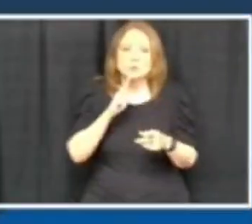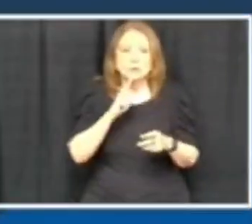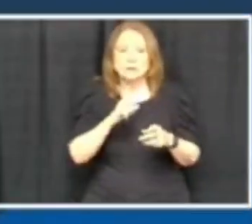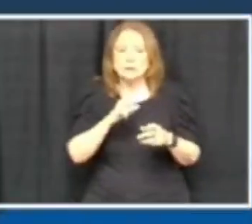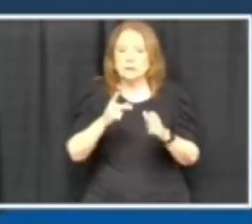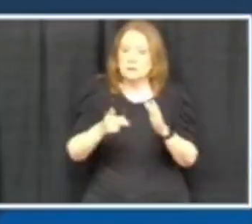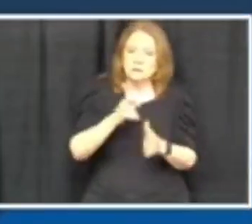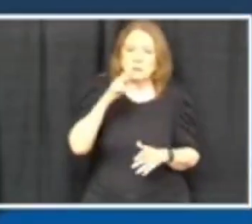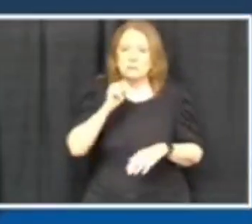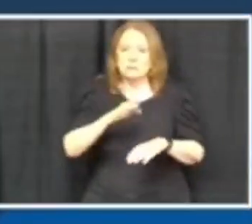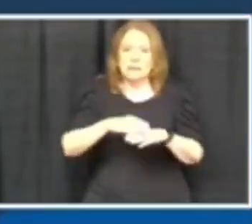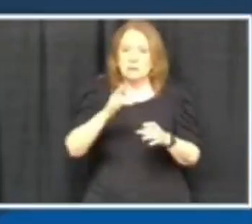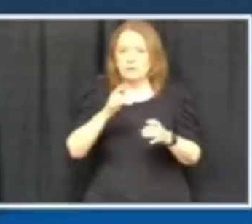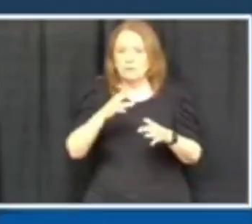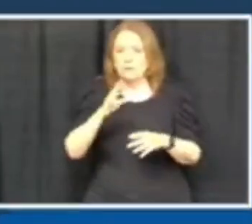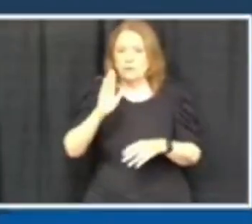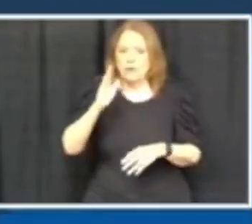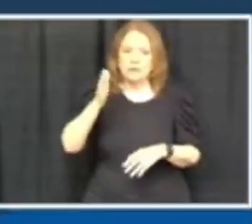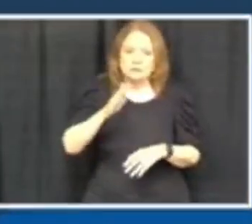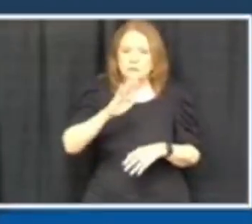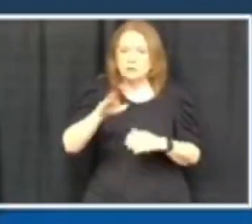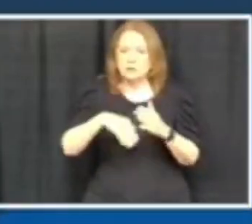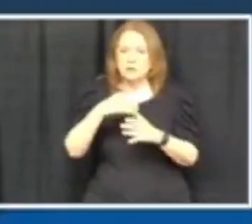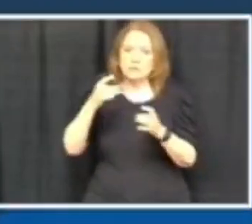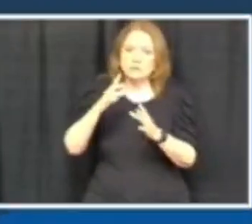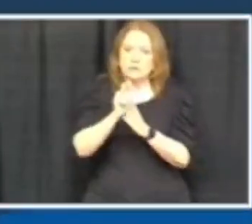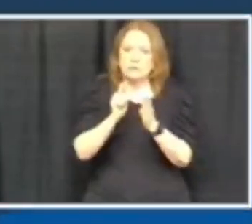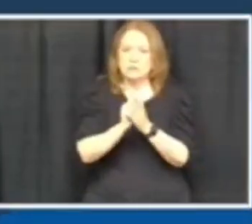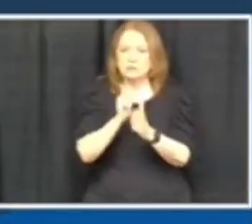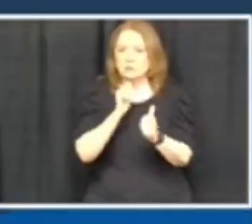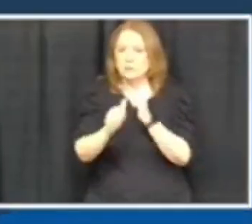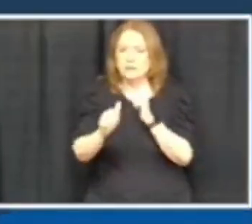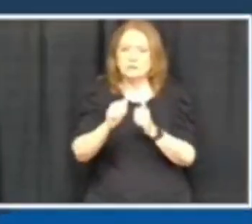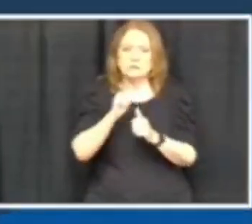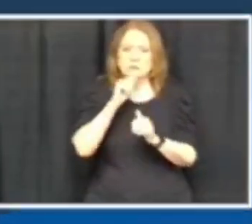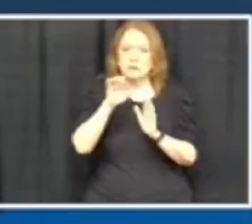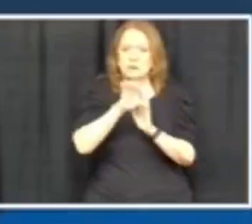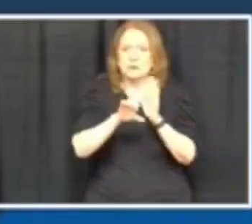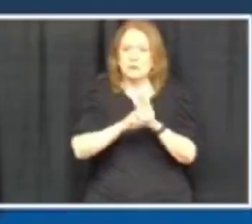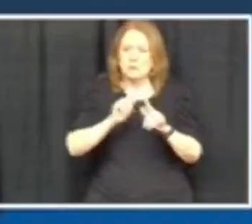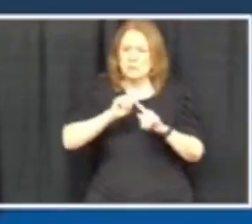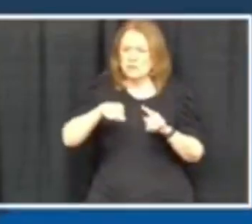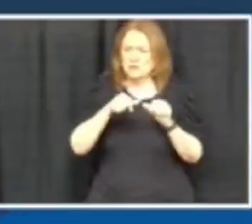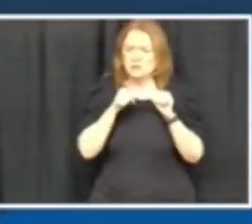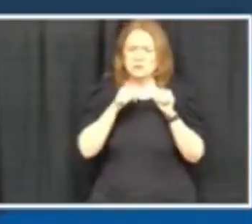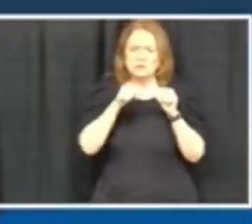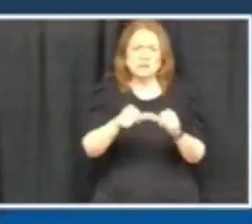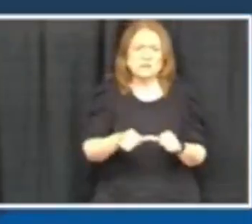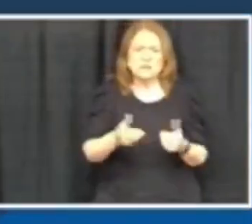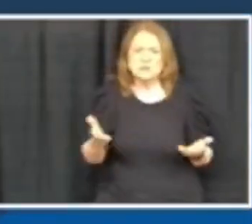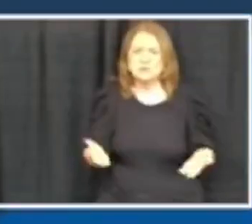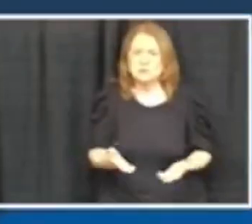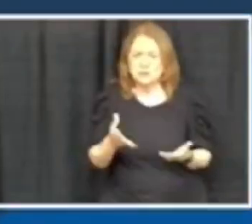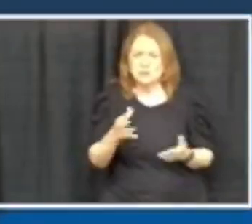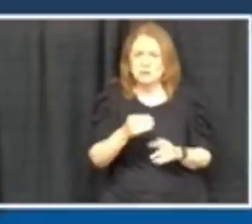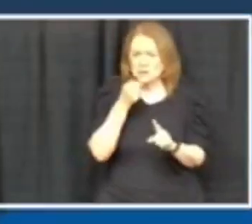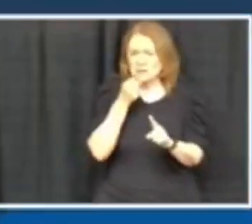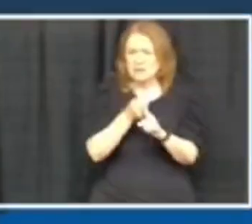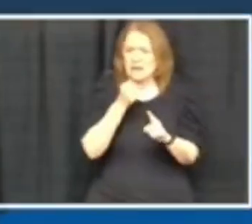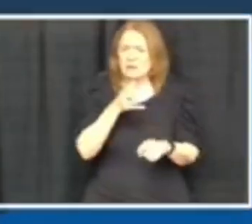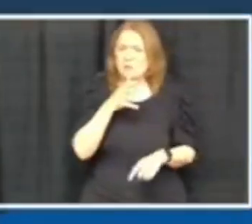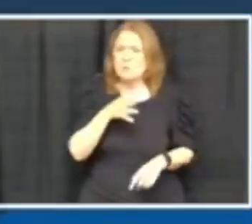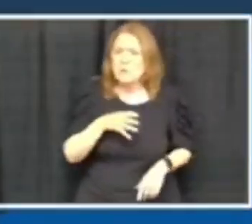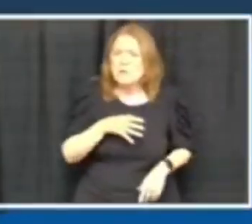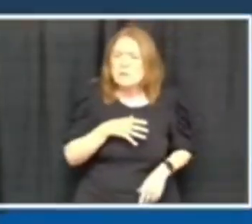hate speech and double down on all the terrible laws that they're passing that are unconstitutional. But just to continue here and attack